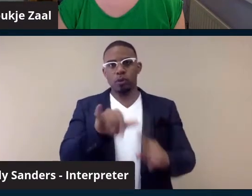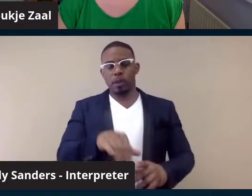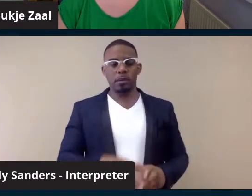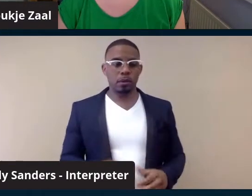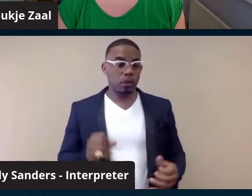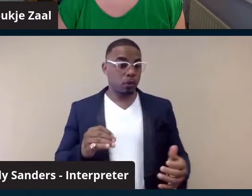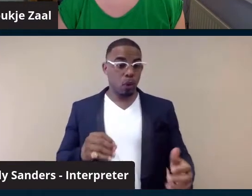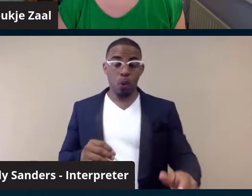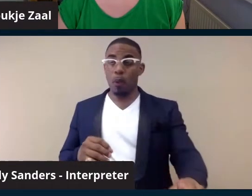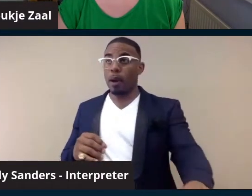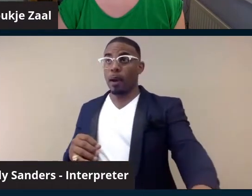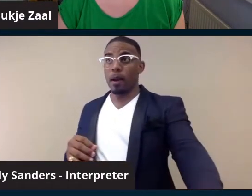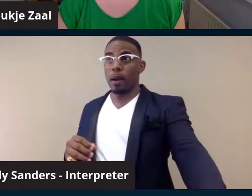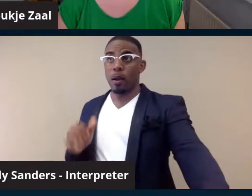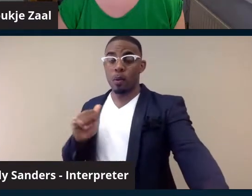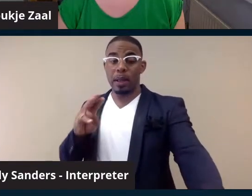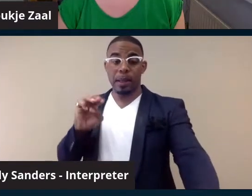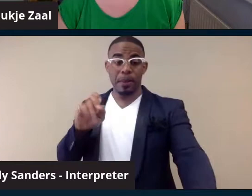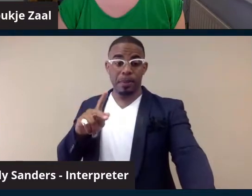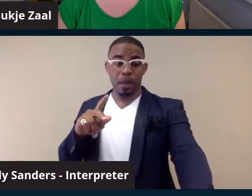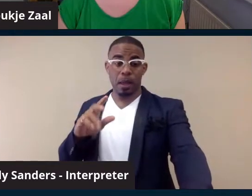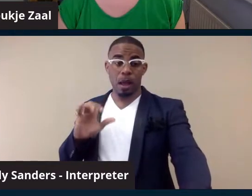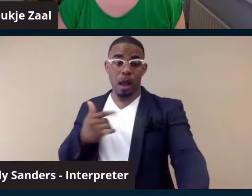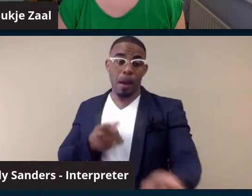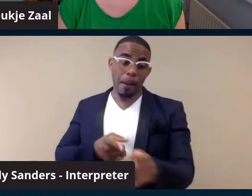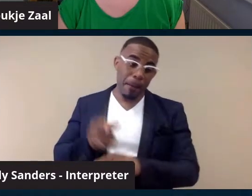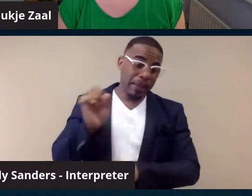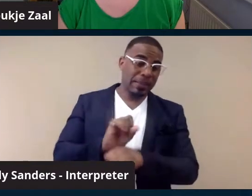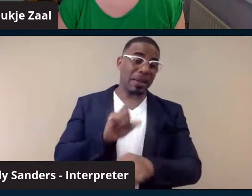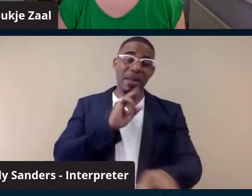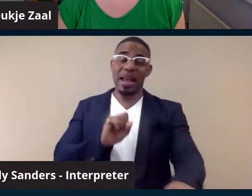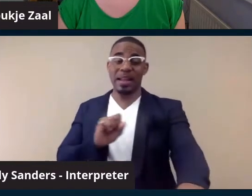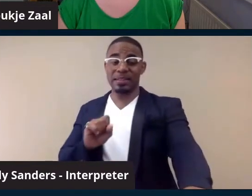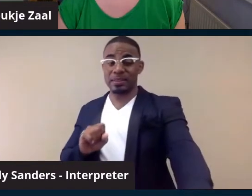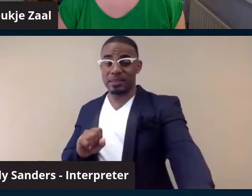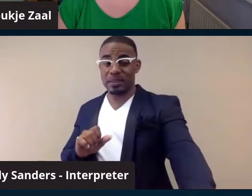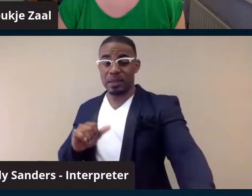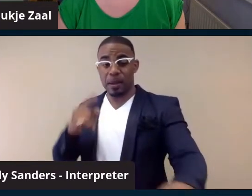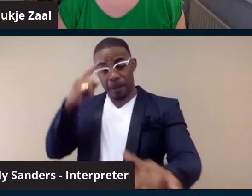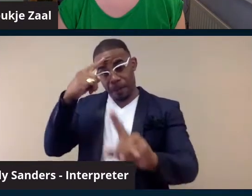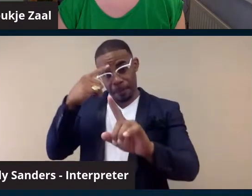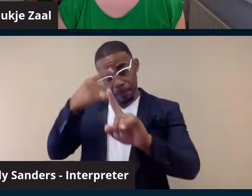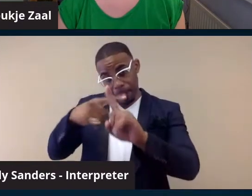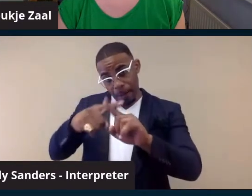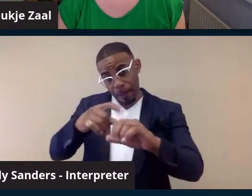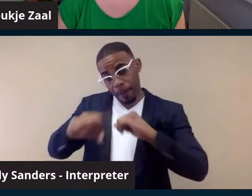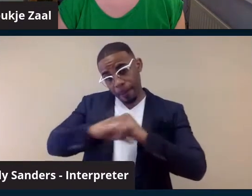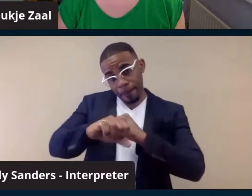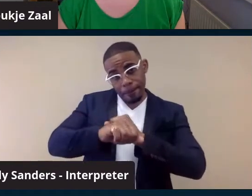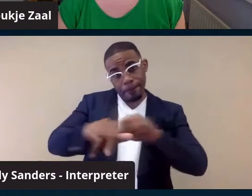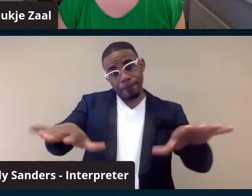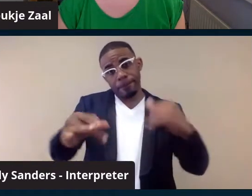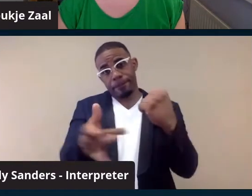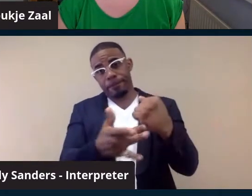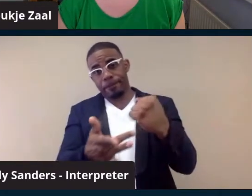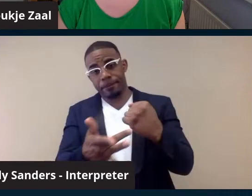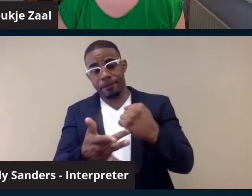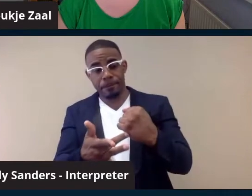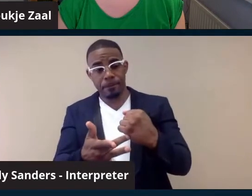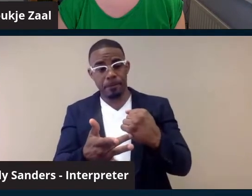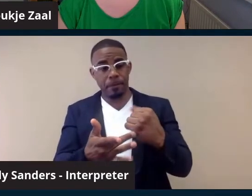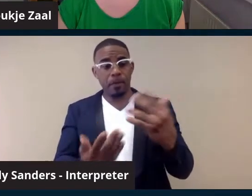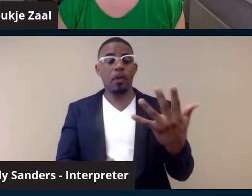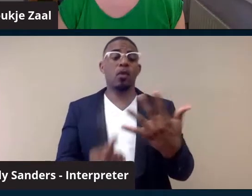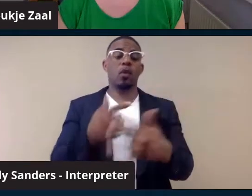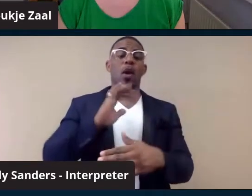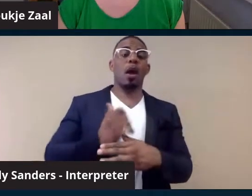So with MSPs, our main job is actually to spread positivity and to spread technology throughout